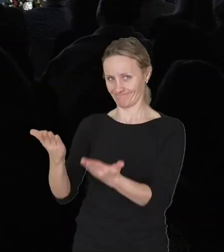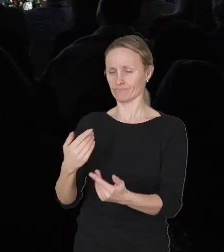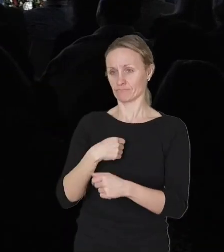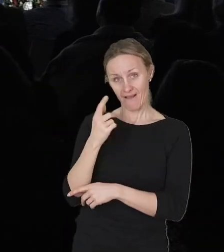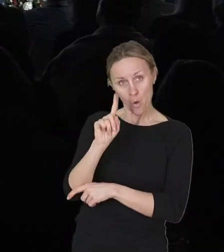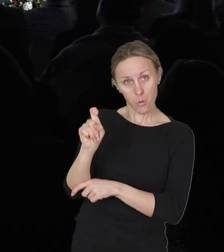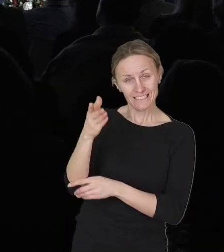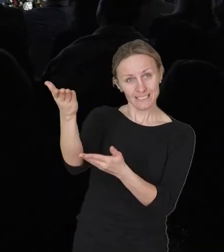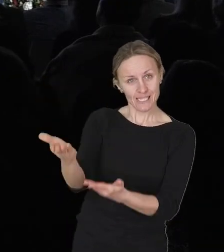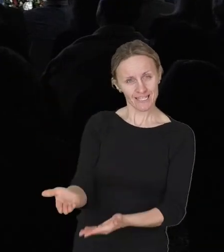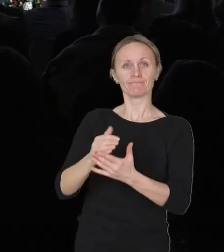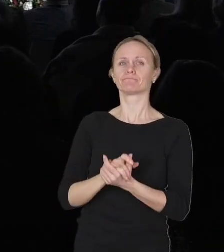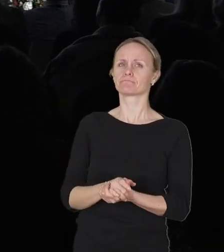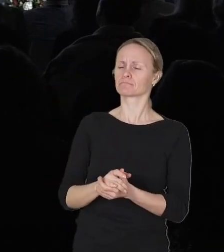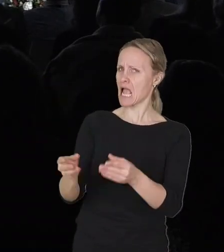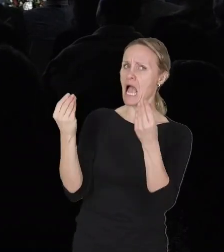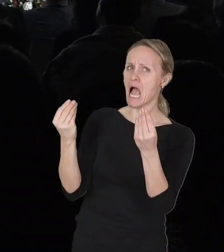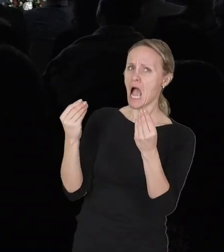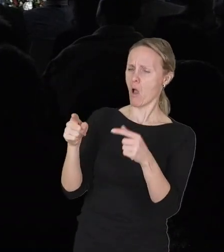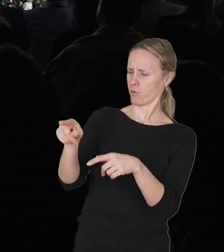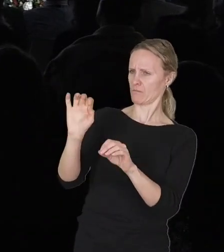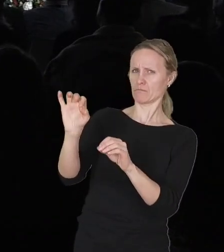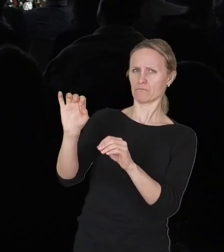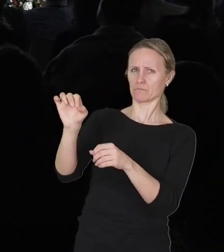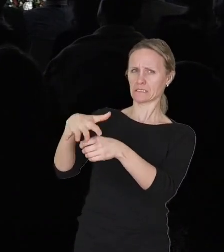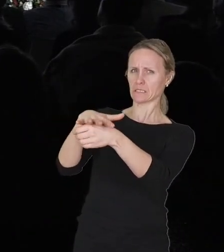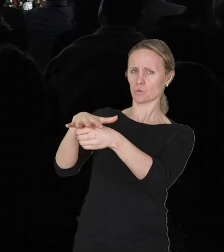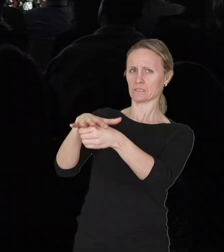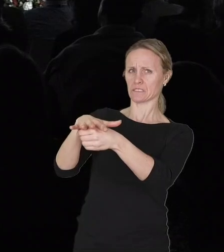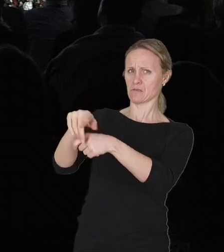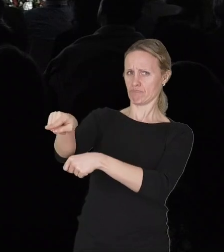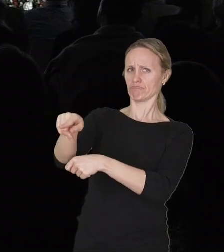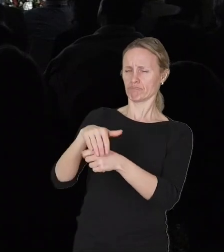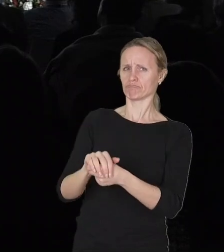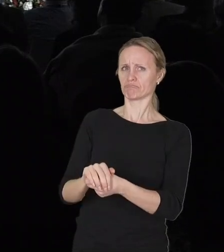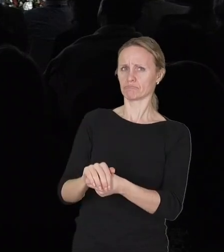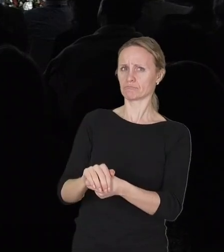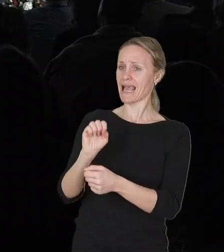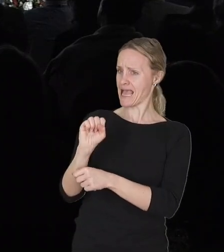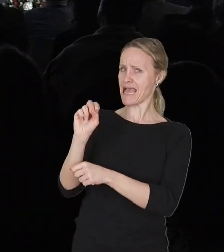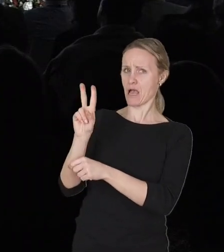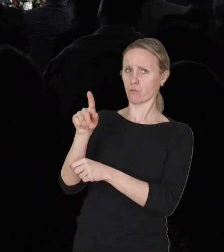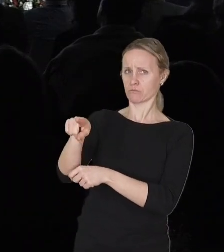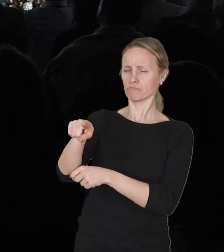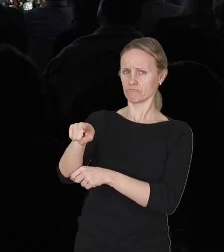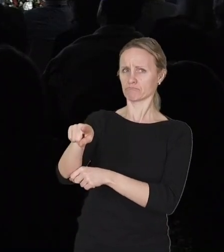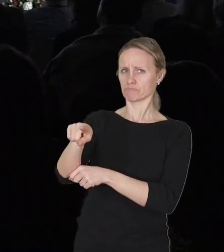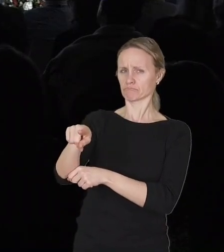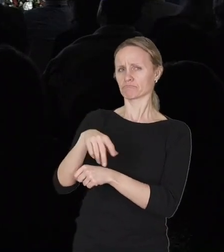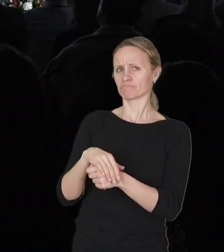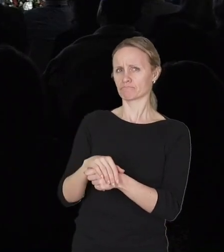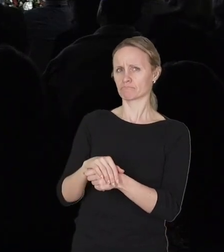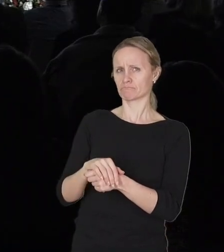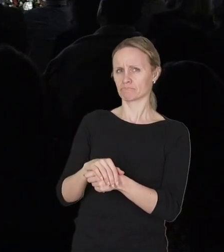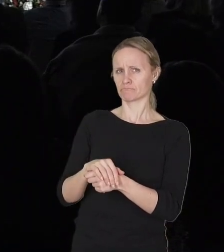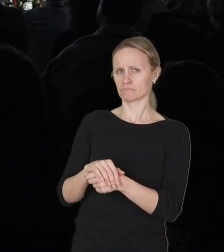novelty you can bring or can offer to the cohesion policy which fits to the debate to bring together the cohesion policy